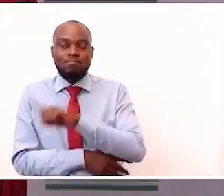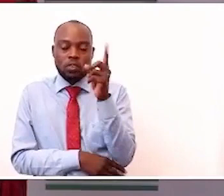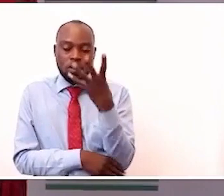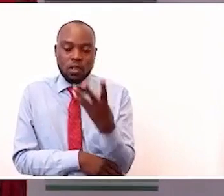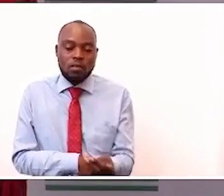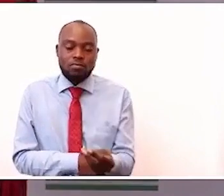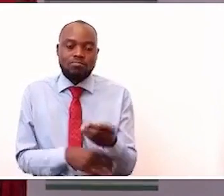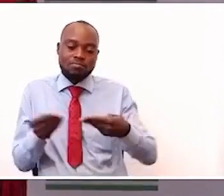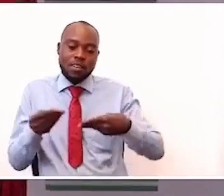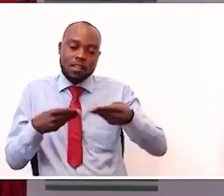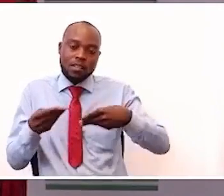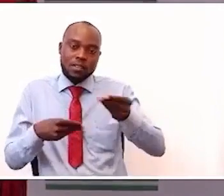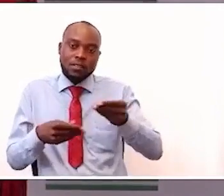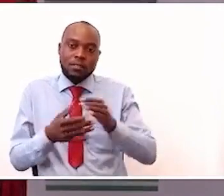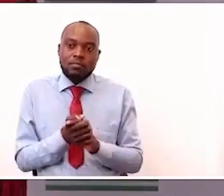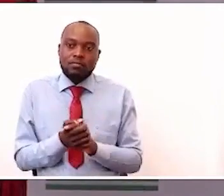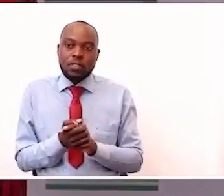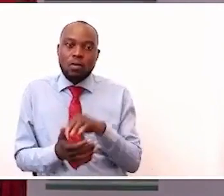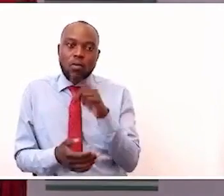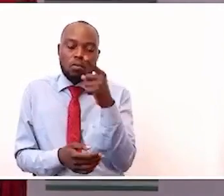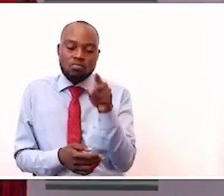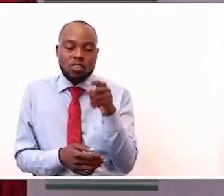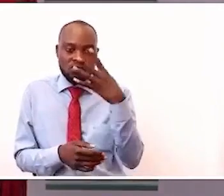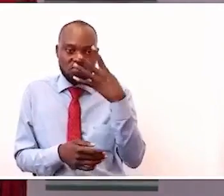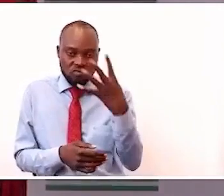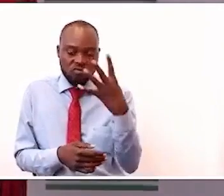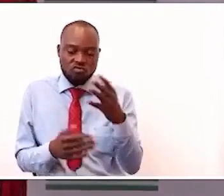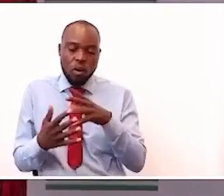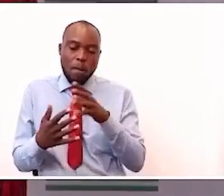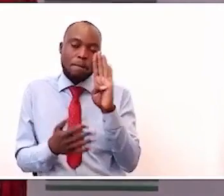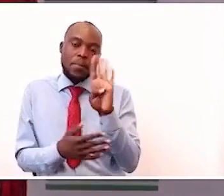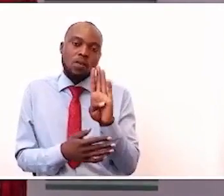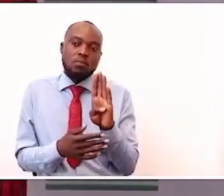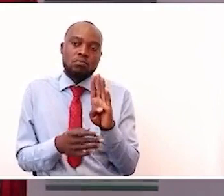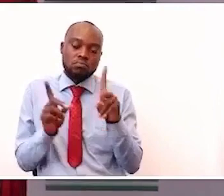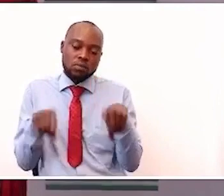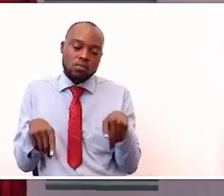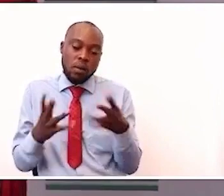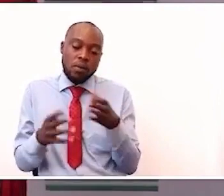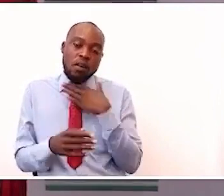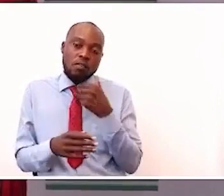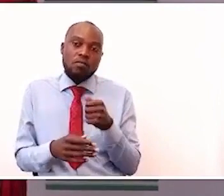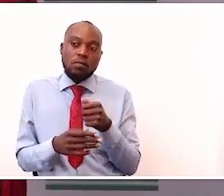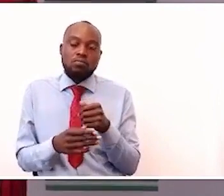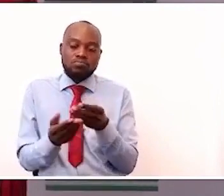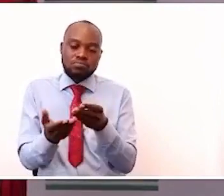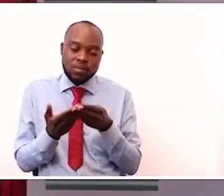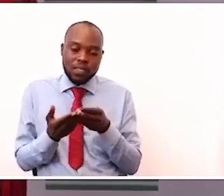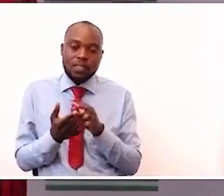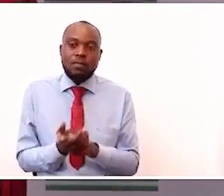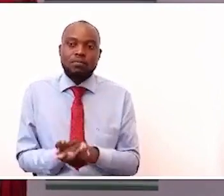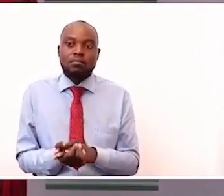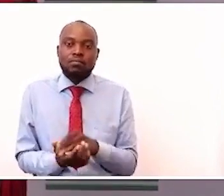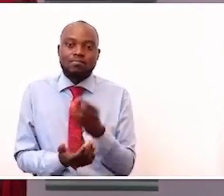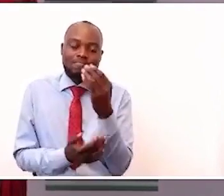huge market of about 1.4 billion people that needs to receive, you know, some manufactured